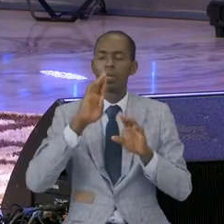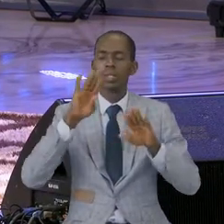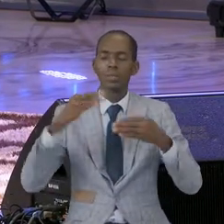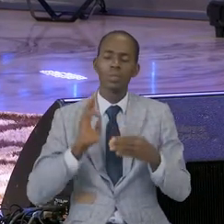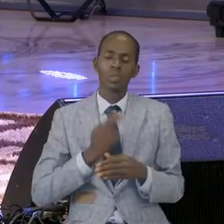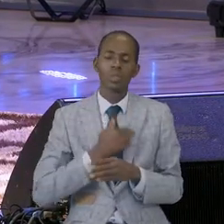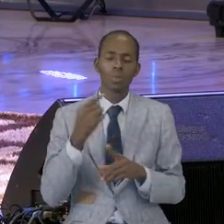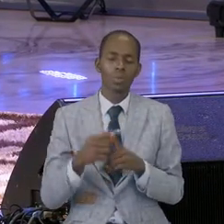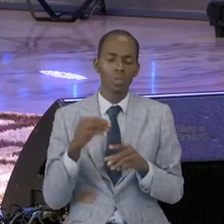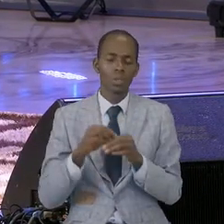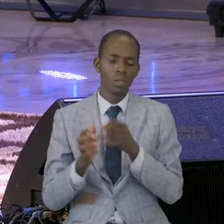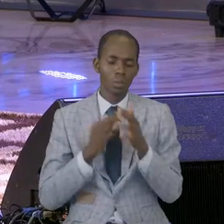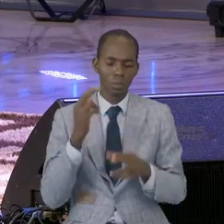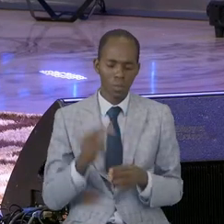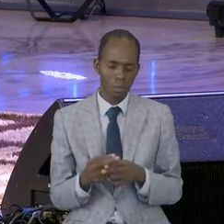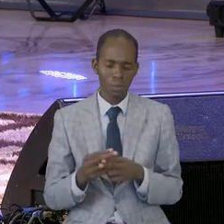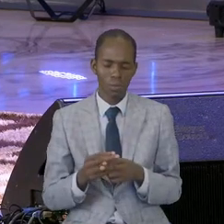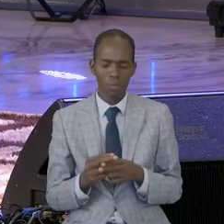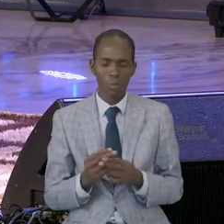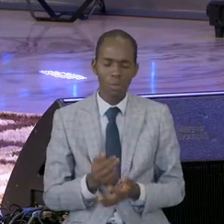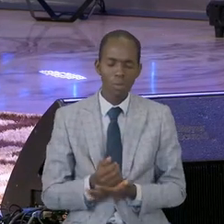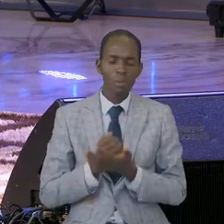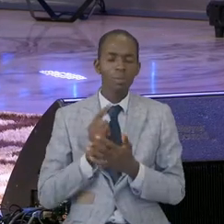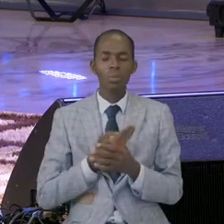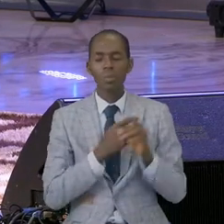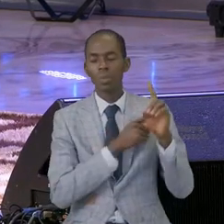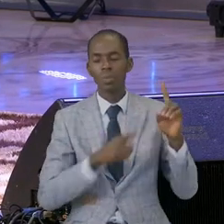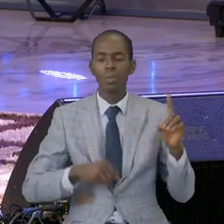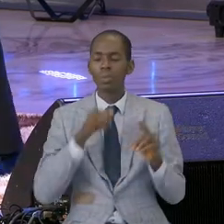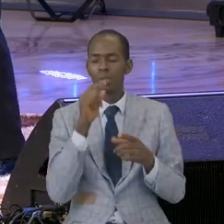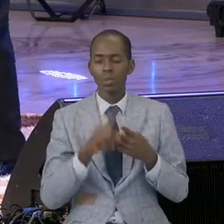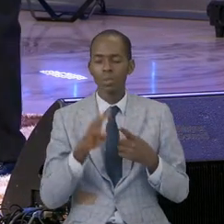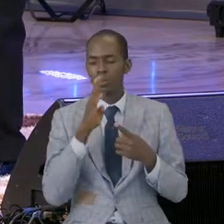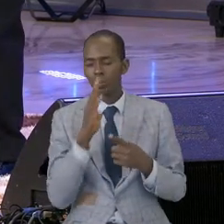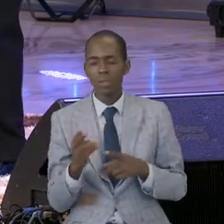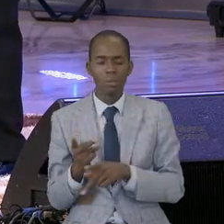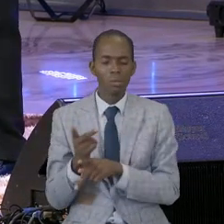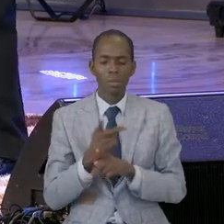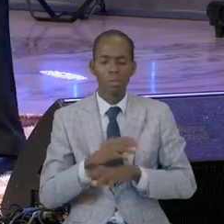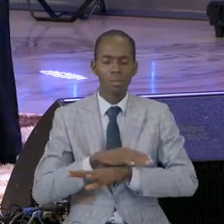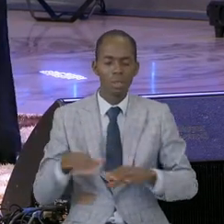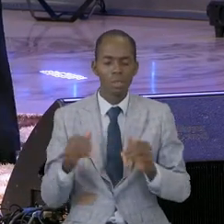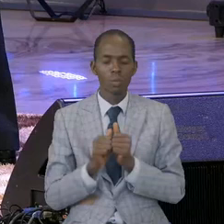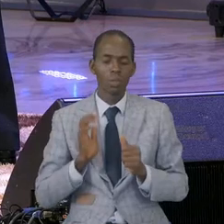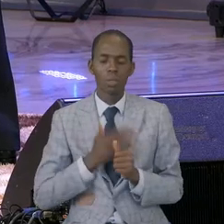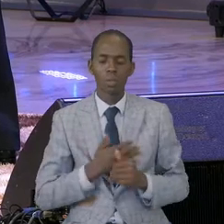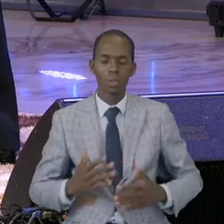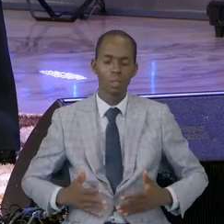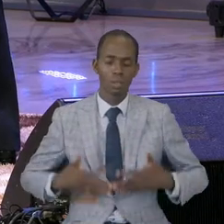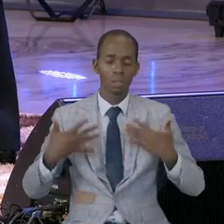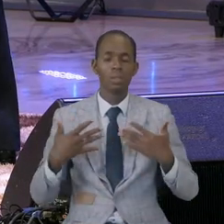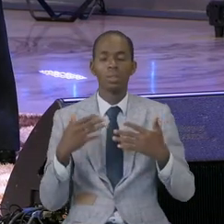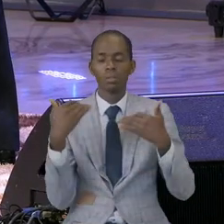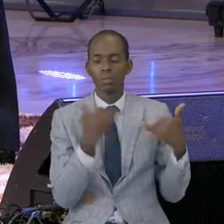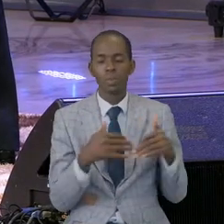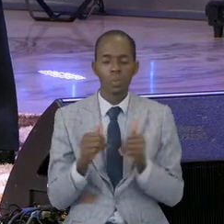word in Jesus' name. Help us not to be careless with our soul, gamble with our soul, or gamble